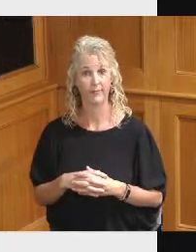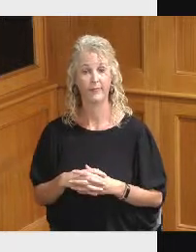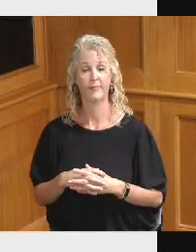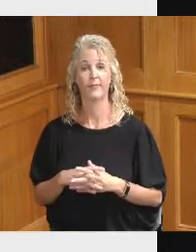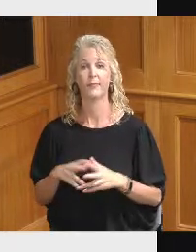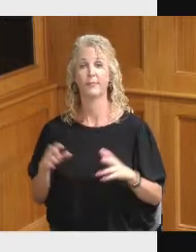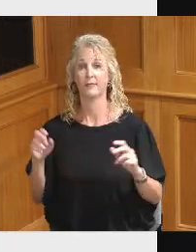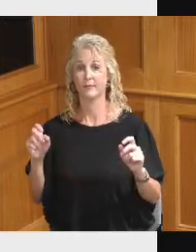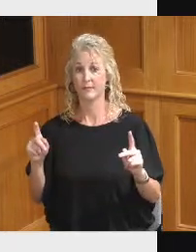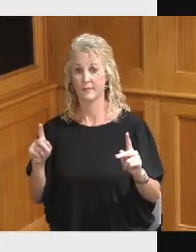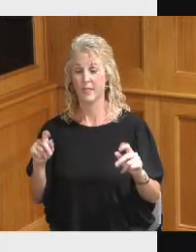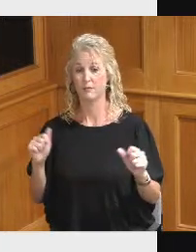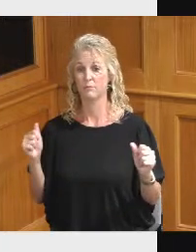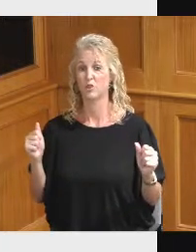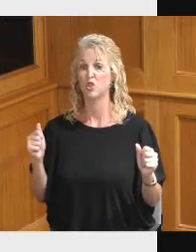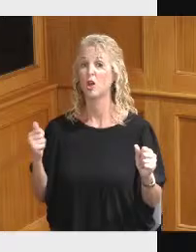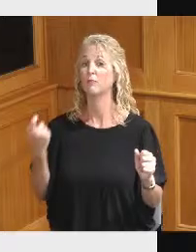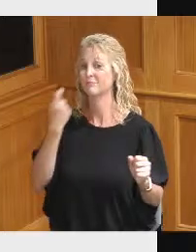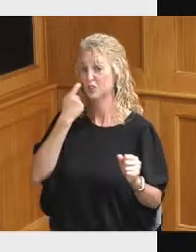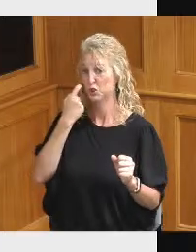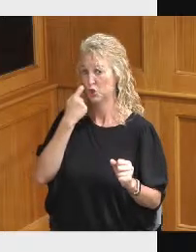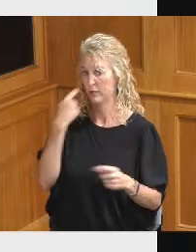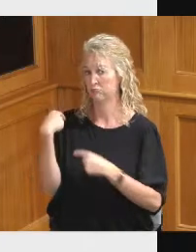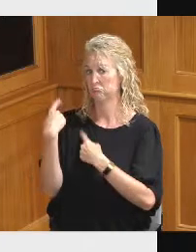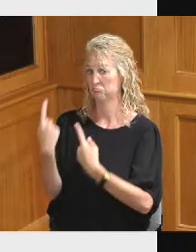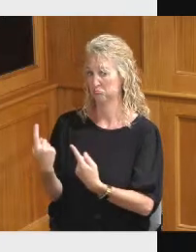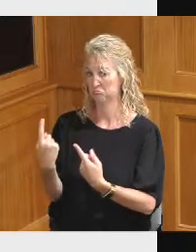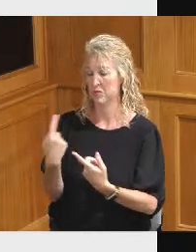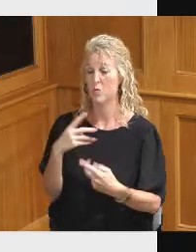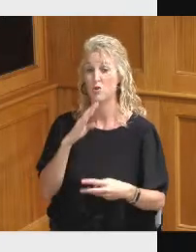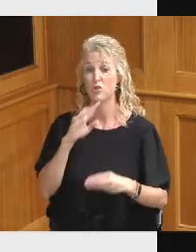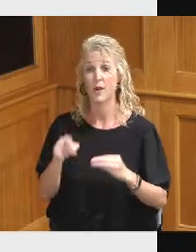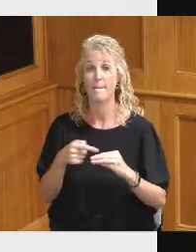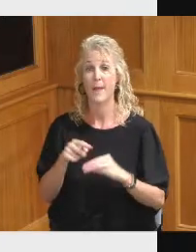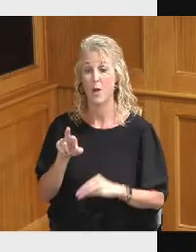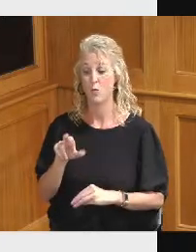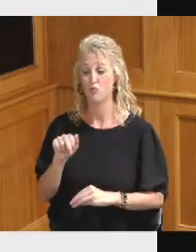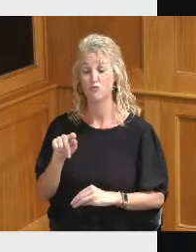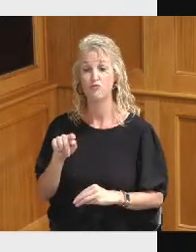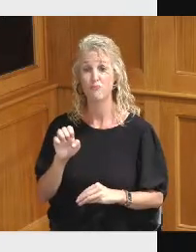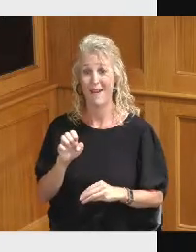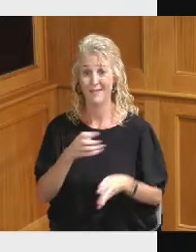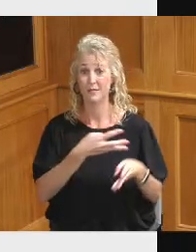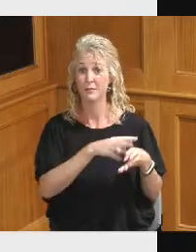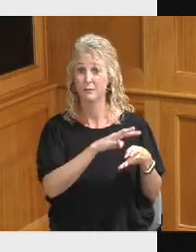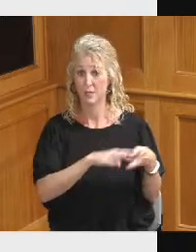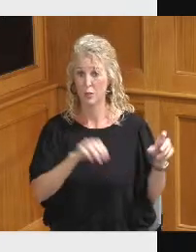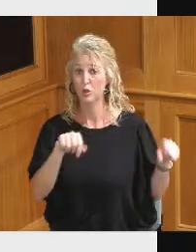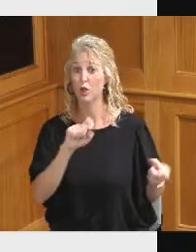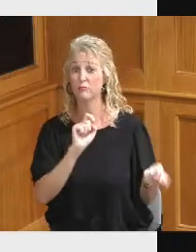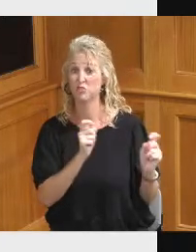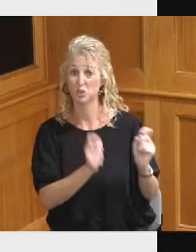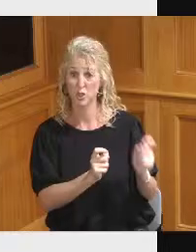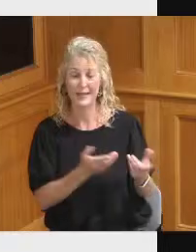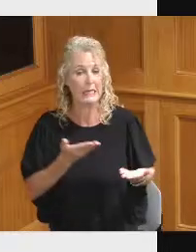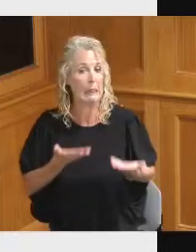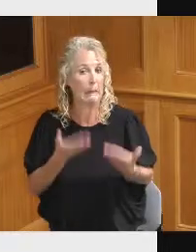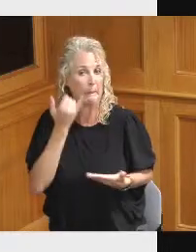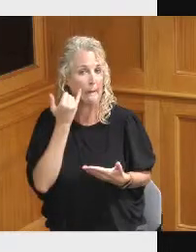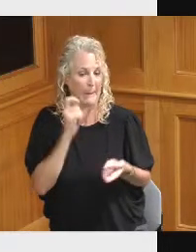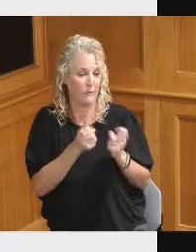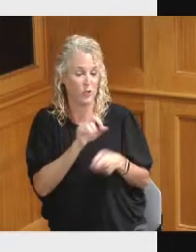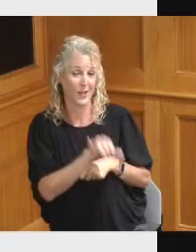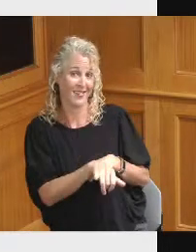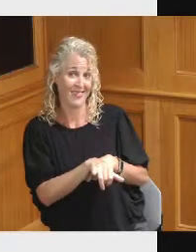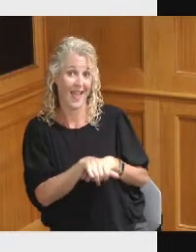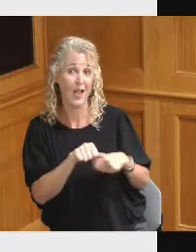well, the stuff that Diana was talking about is changes that we could make to the rate structure, right? And there was the idea that by changing rate structure, we